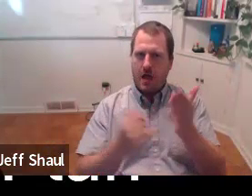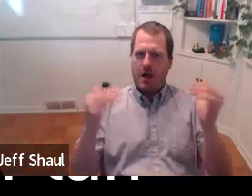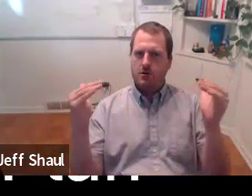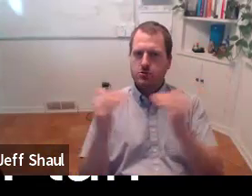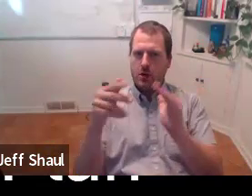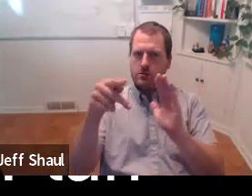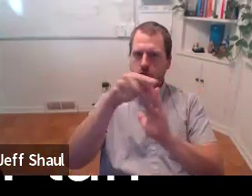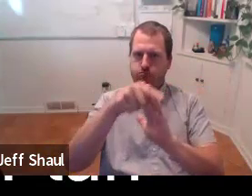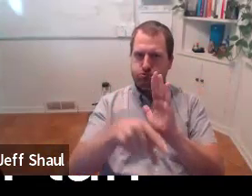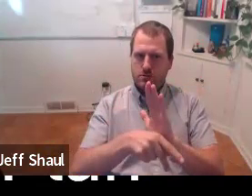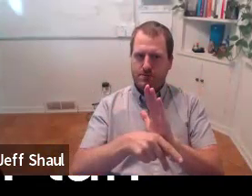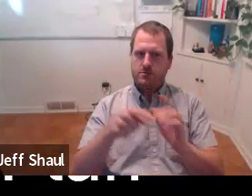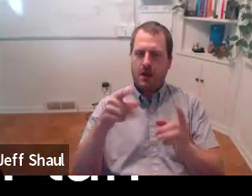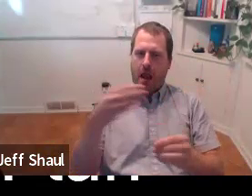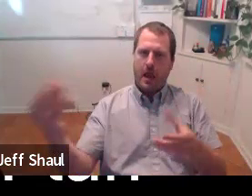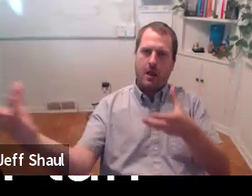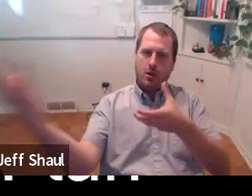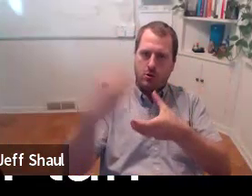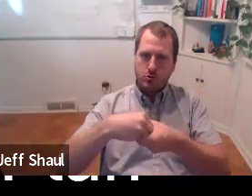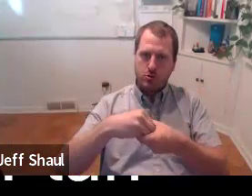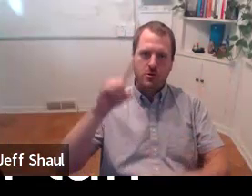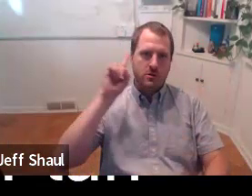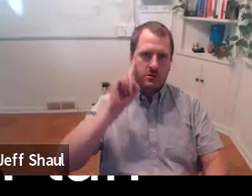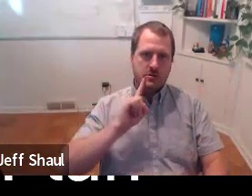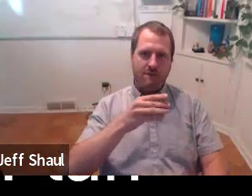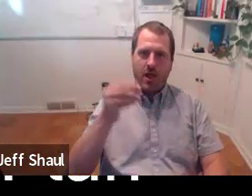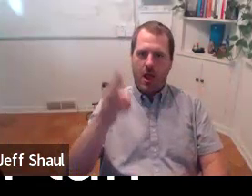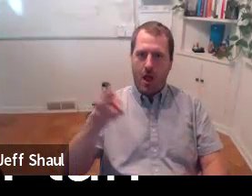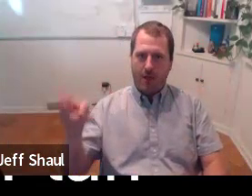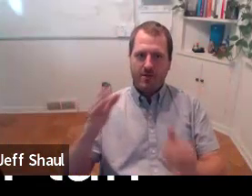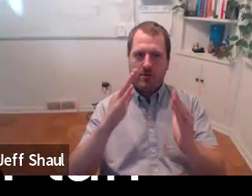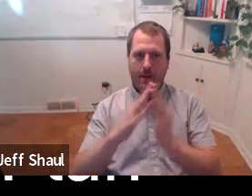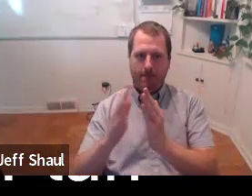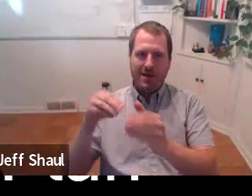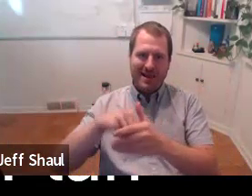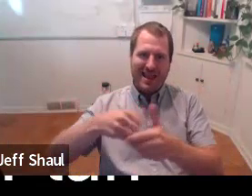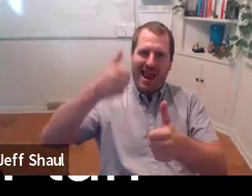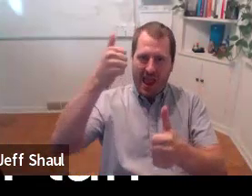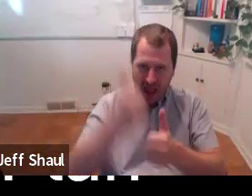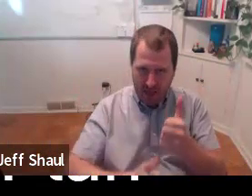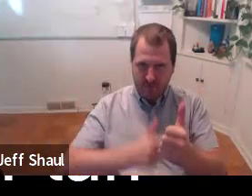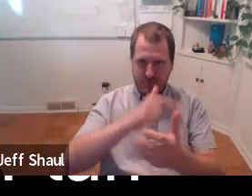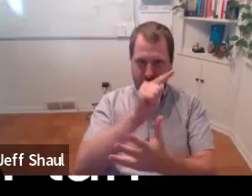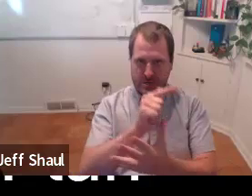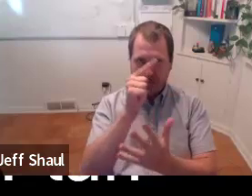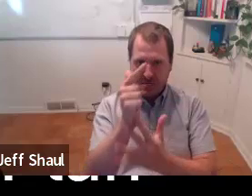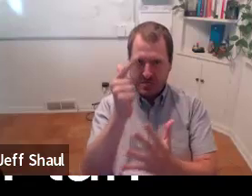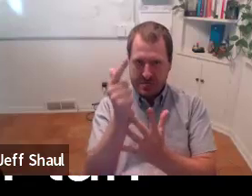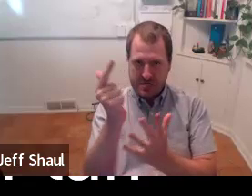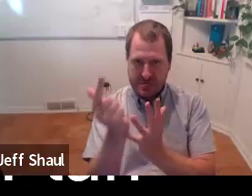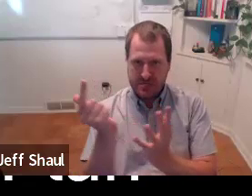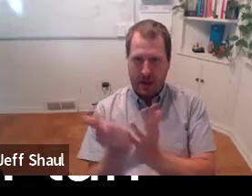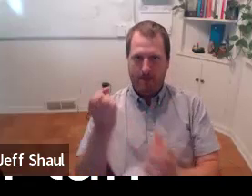to follow the design equity principles and to include deaf and hard of hearing community